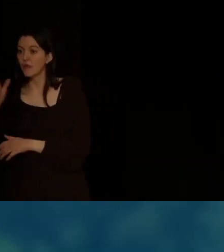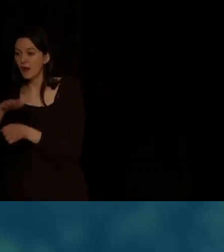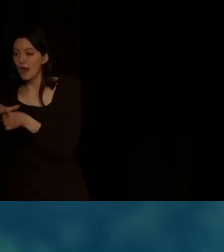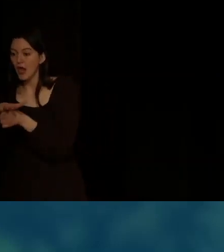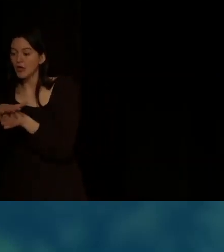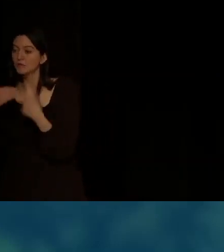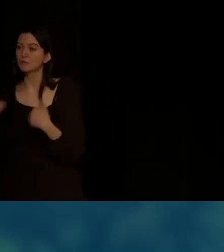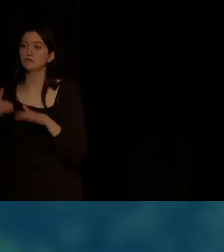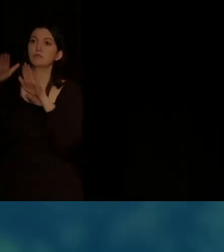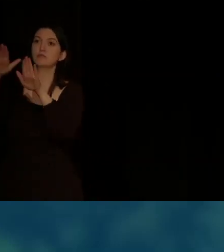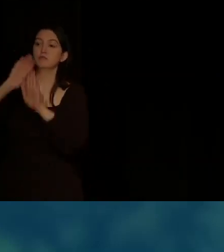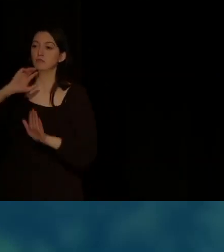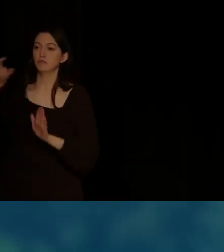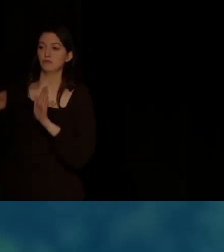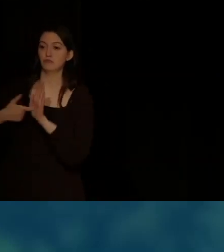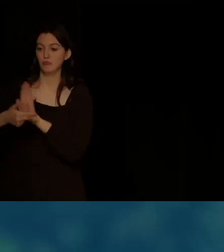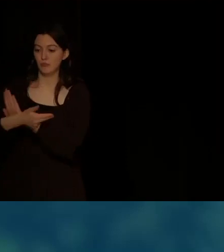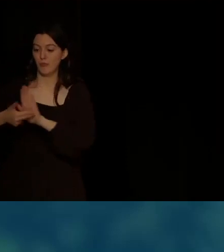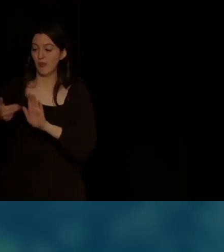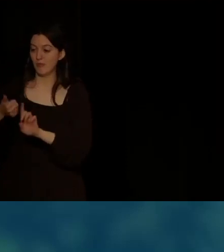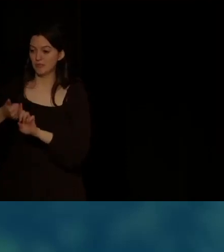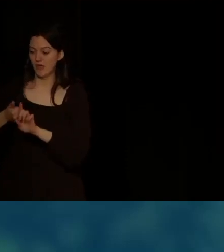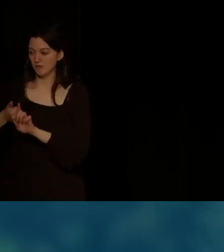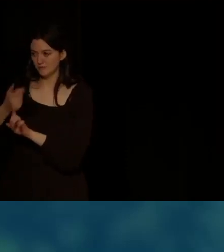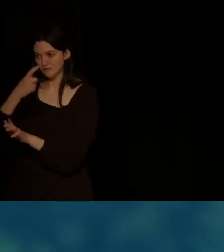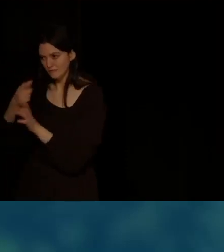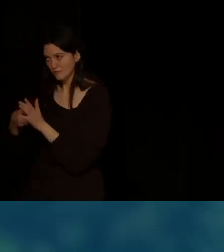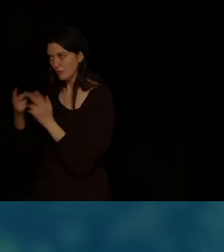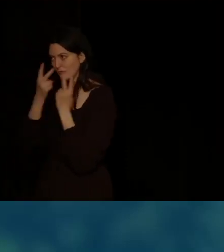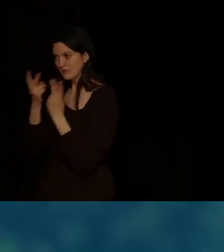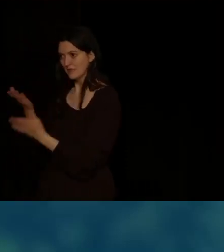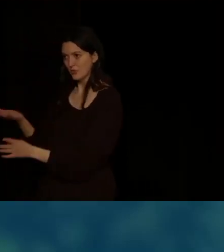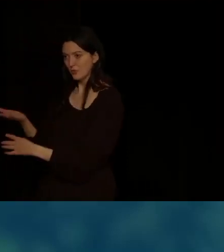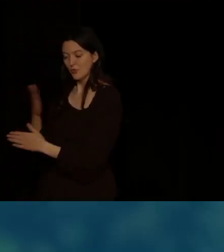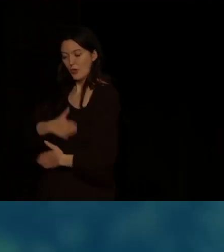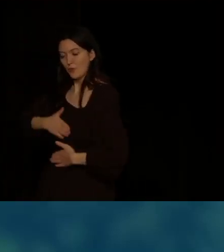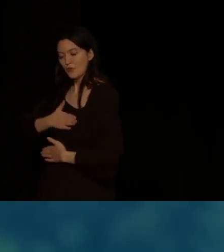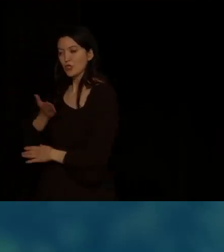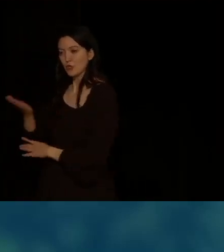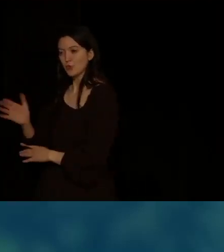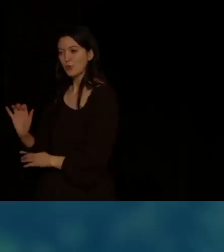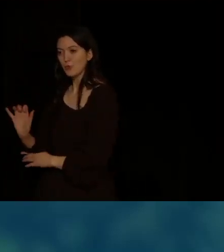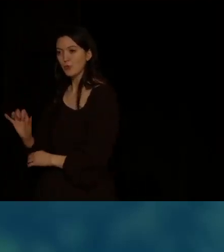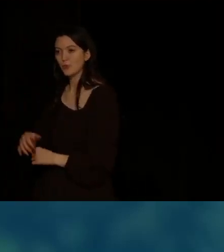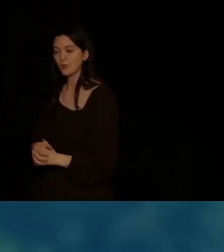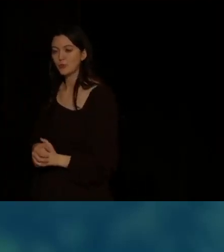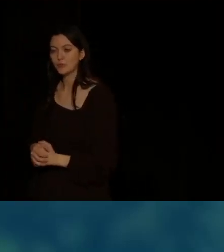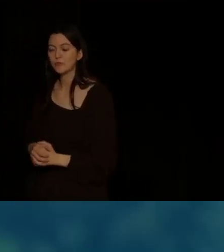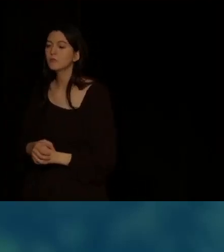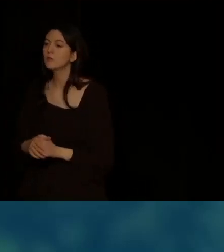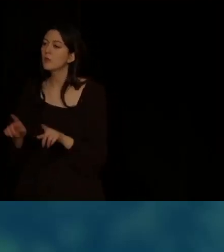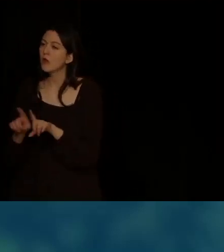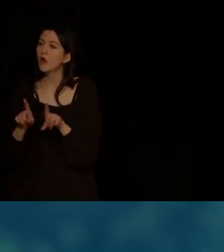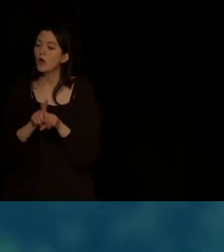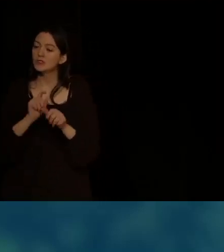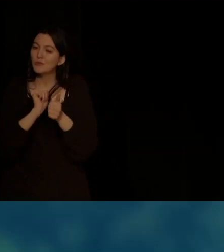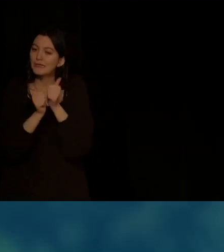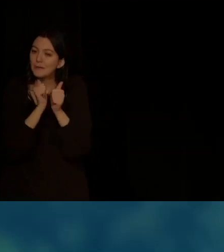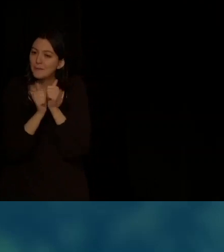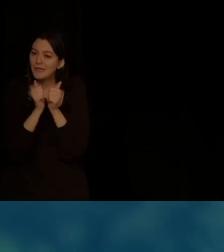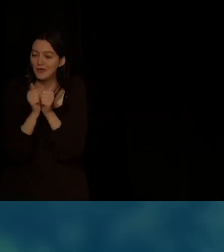job branding themselves to know that we see you and we appreciate you. But we are also competing with